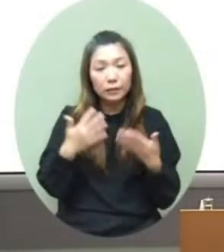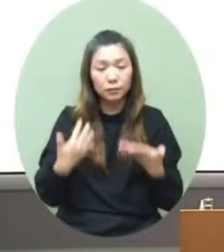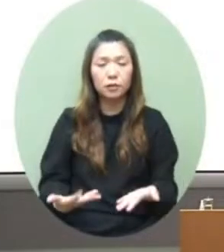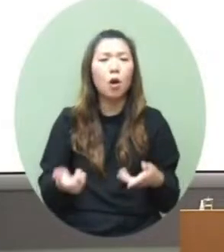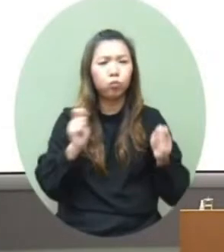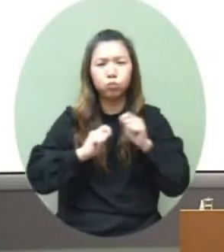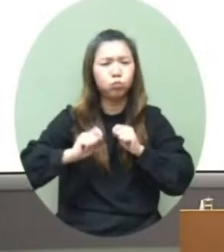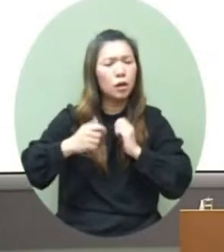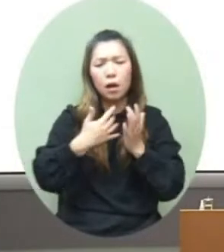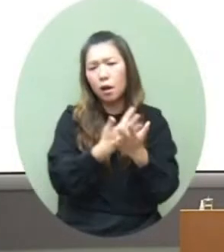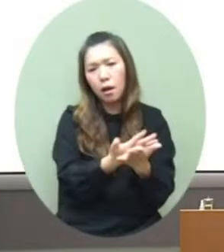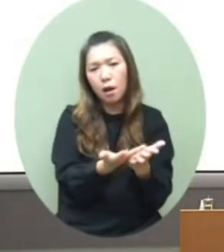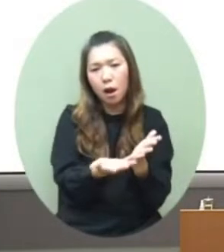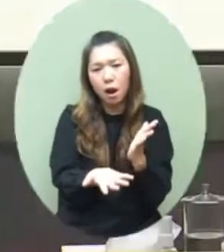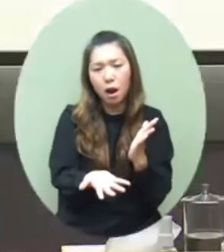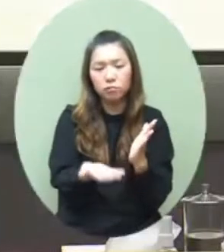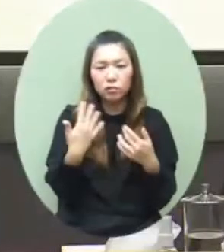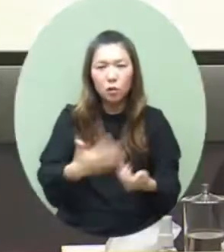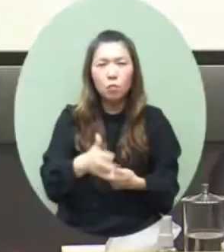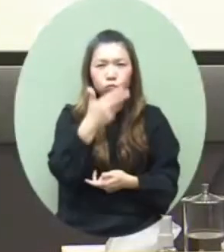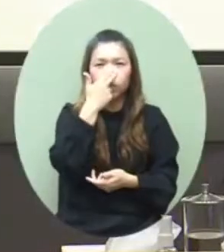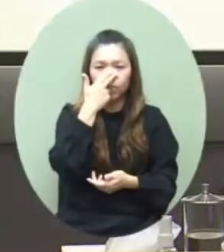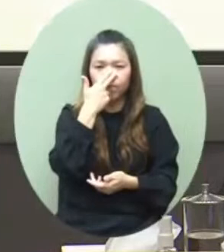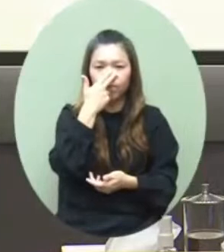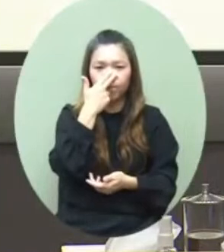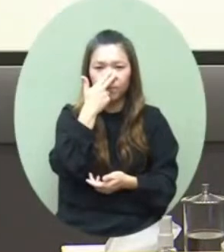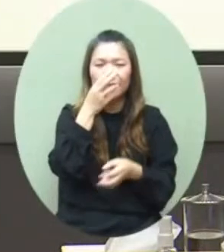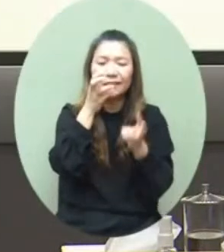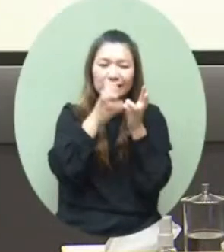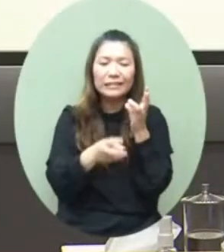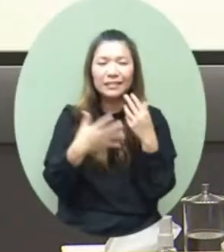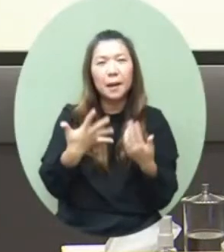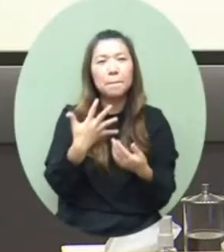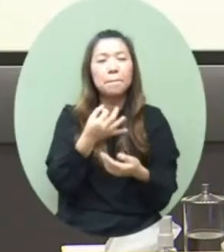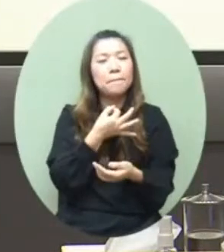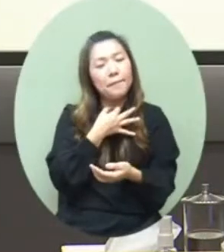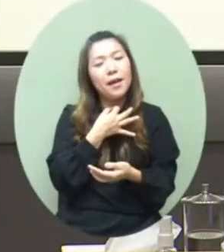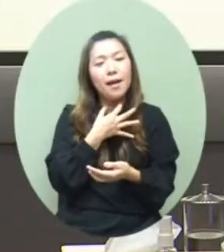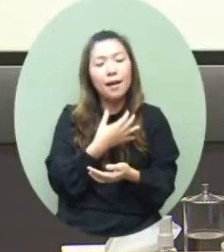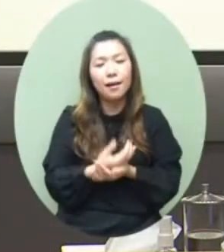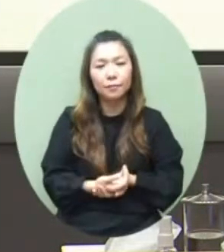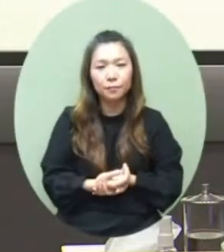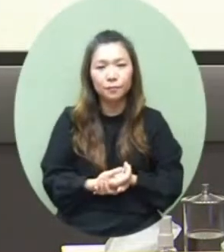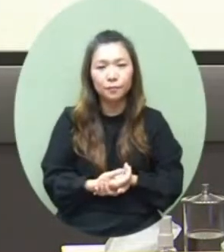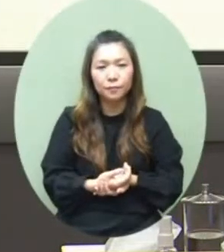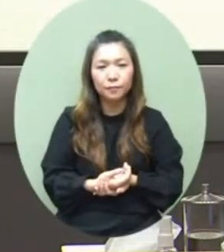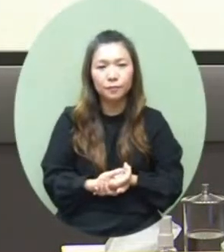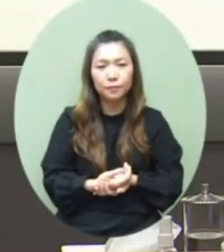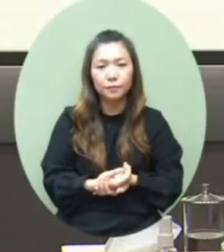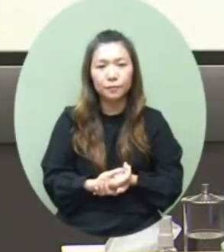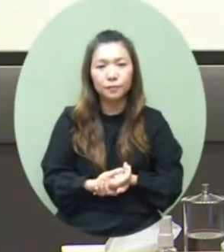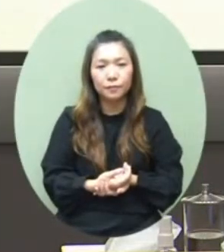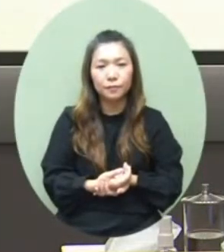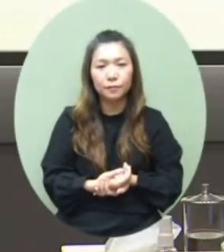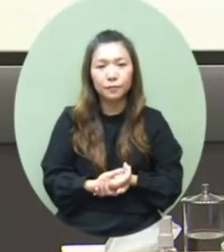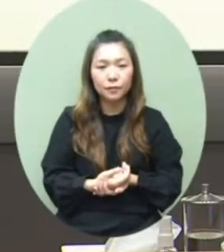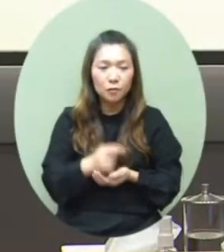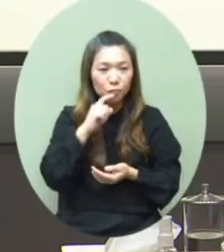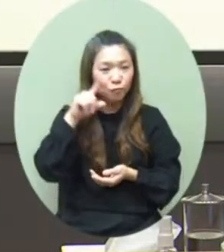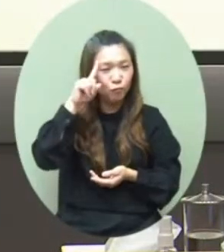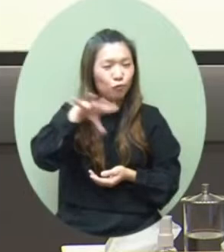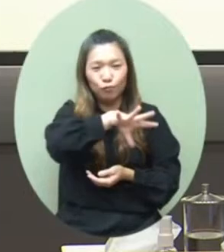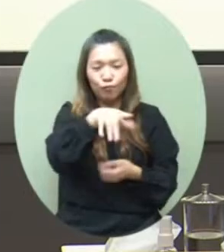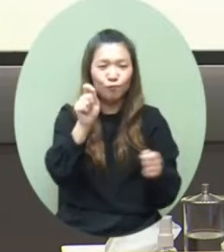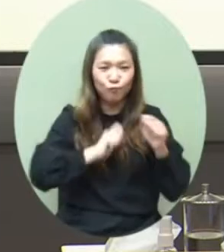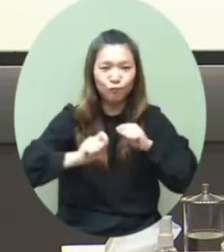that they are soaring. Will it affect tourists coming to Hong Kong? We